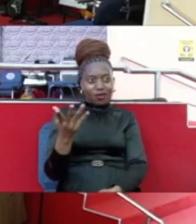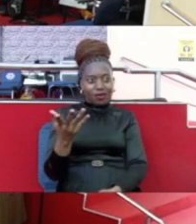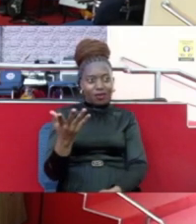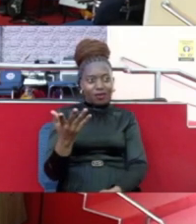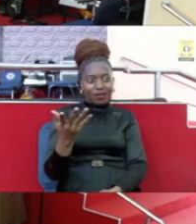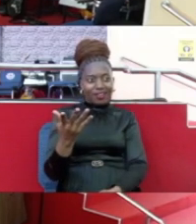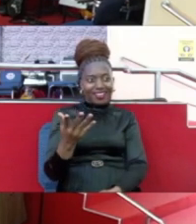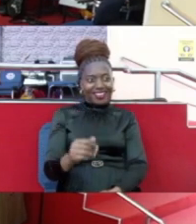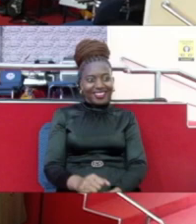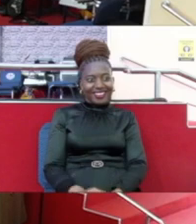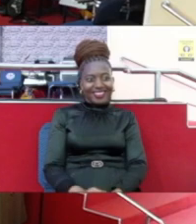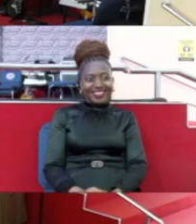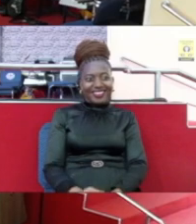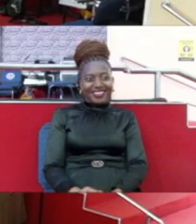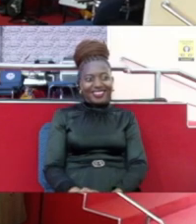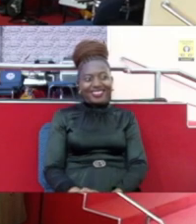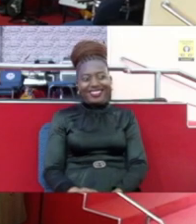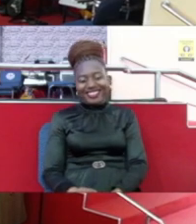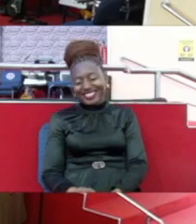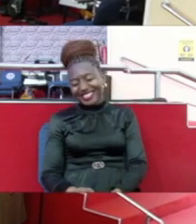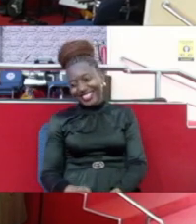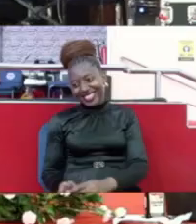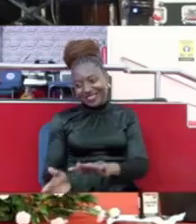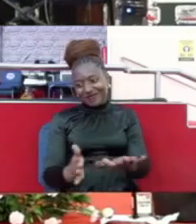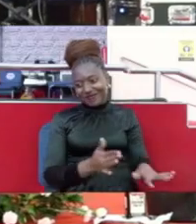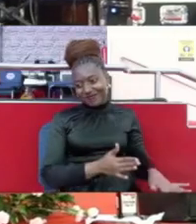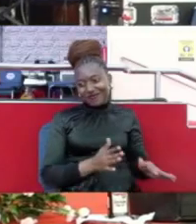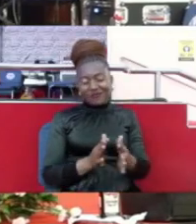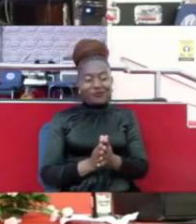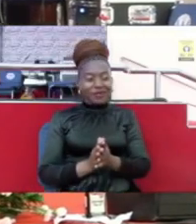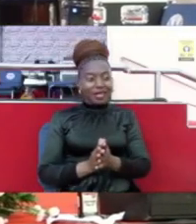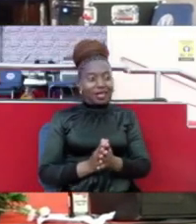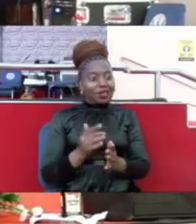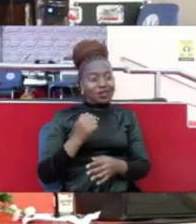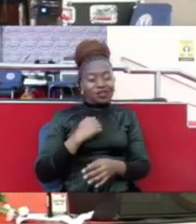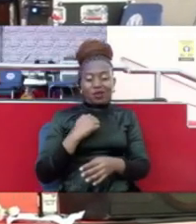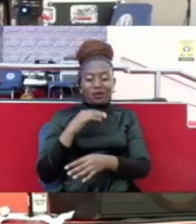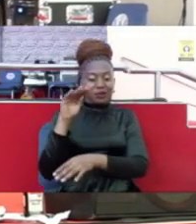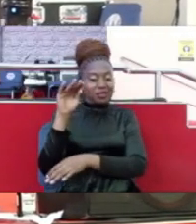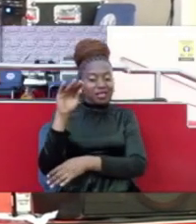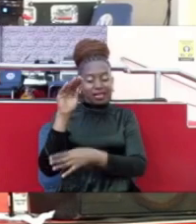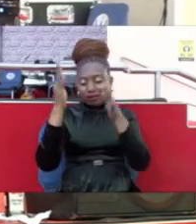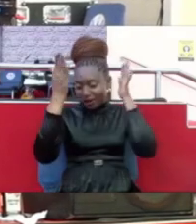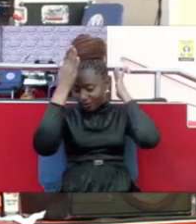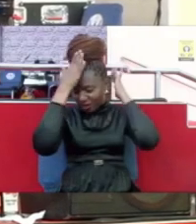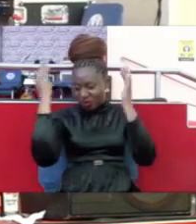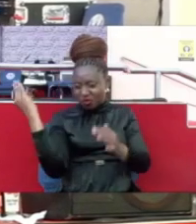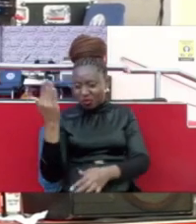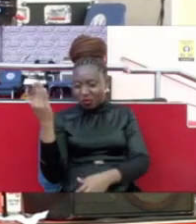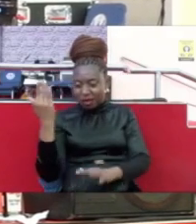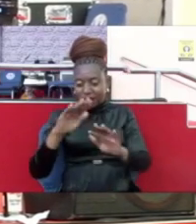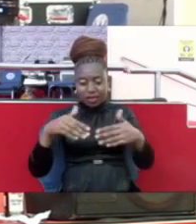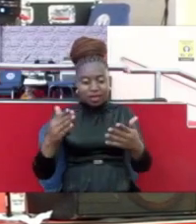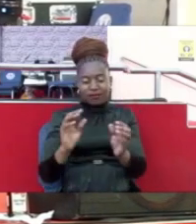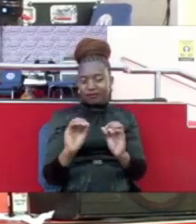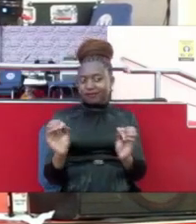I was not told to say any of this. Bishop, trust me. Sikuomba liseme lolote nalosema. To teach you